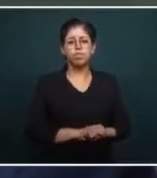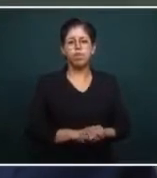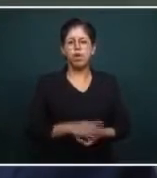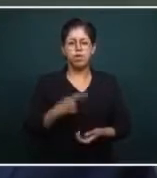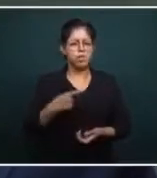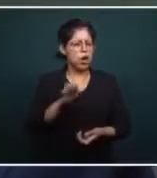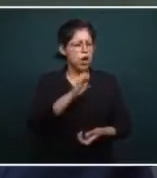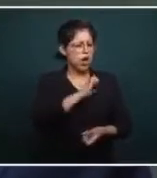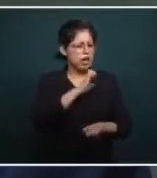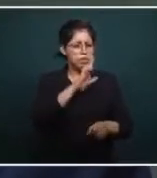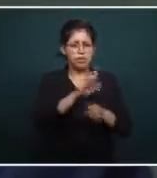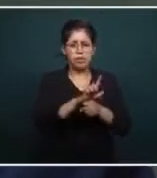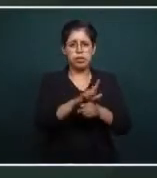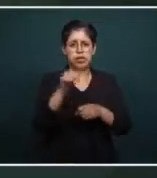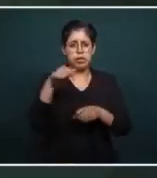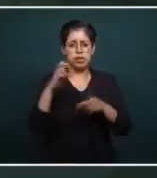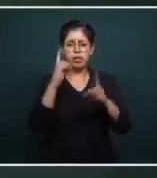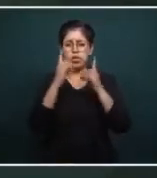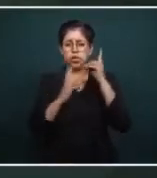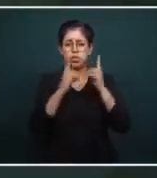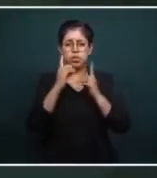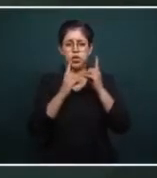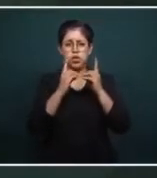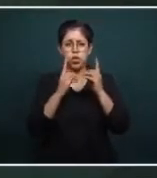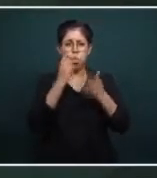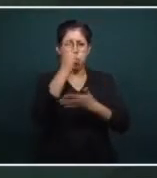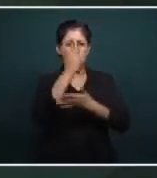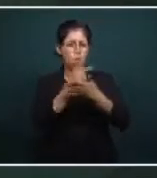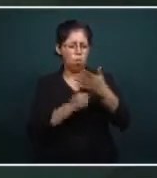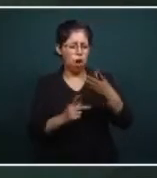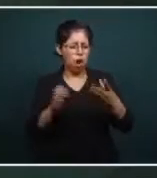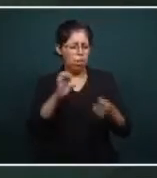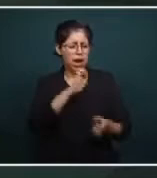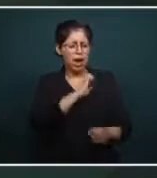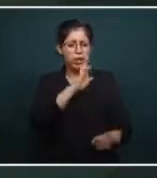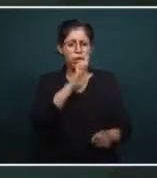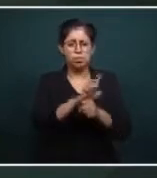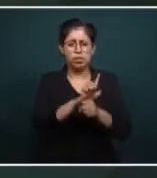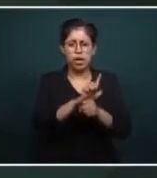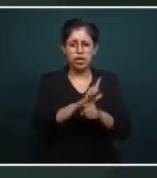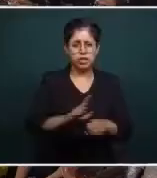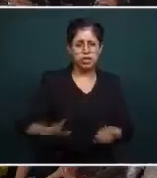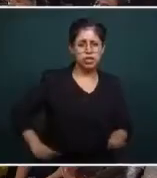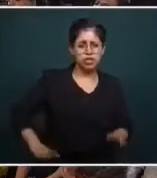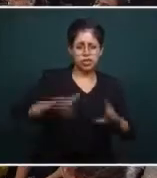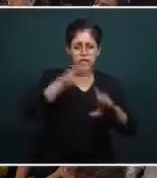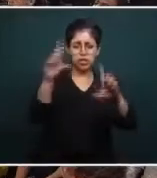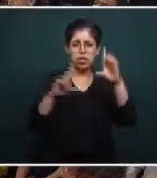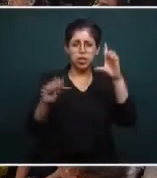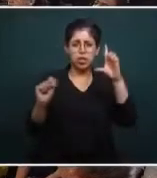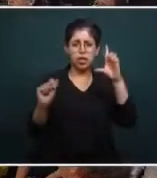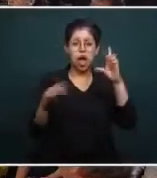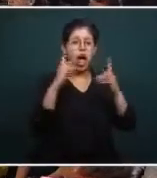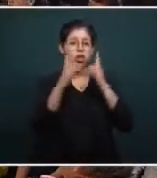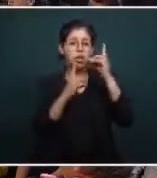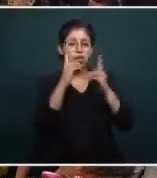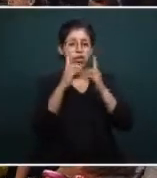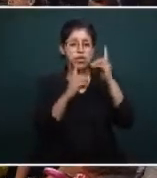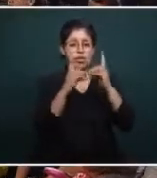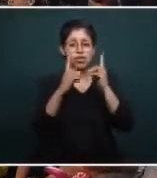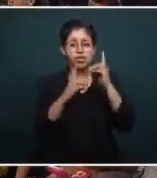especial. This is a Es special, un programa it's a program, especial a del special gobierno de la program from the República government of the Republic a